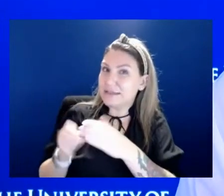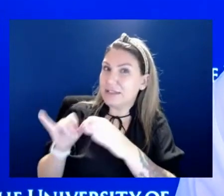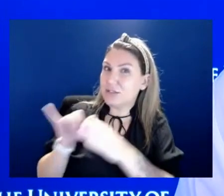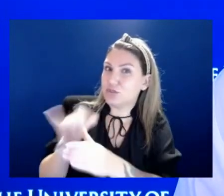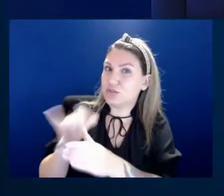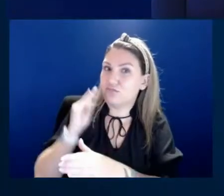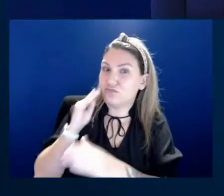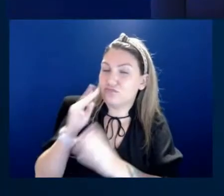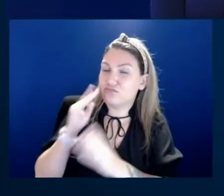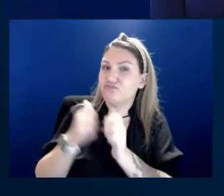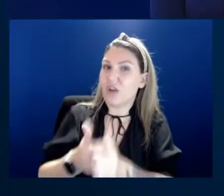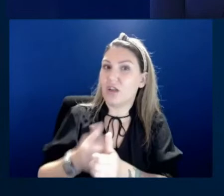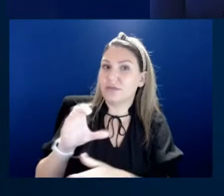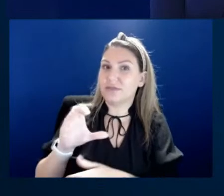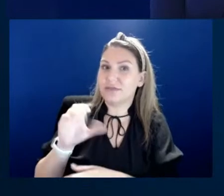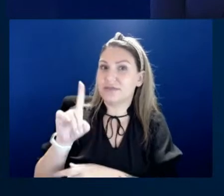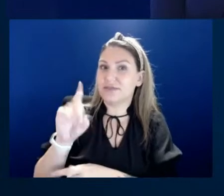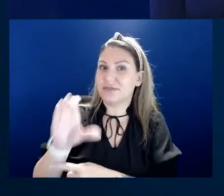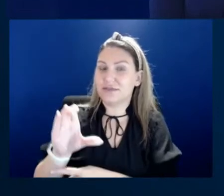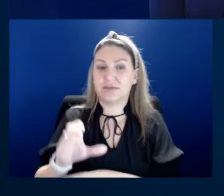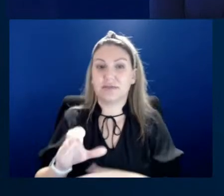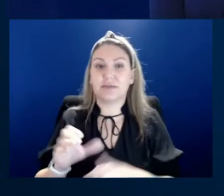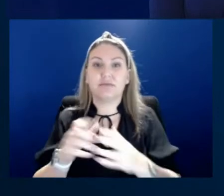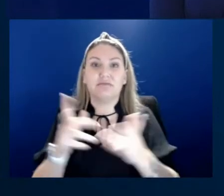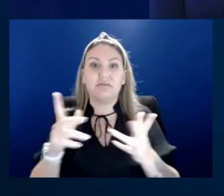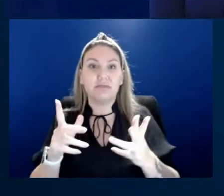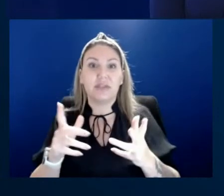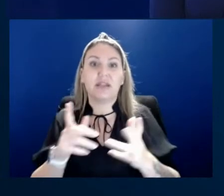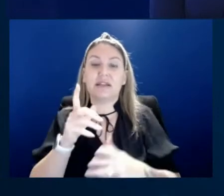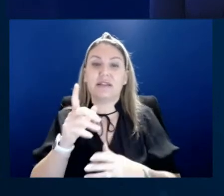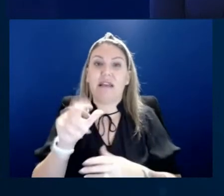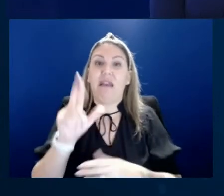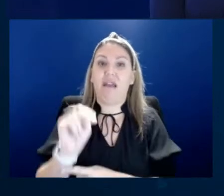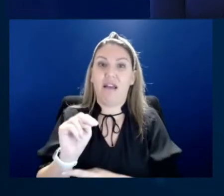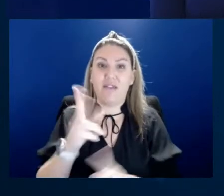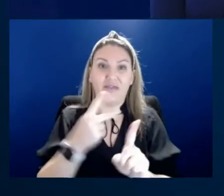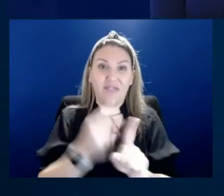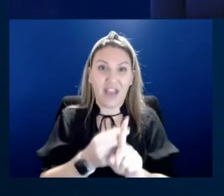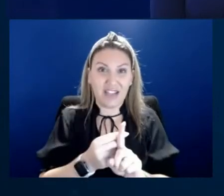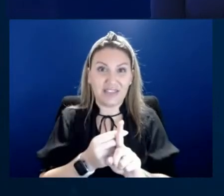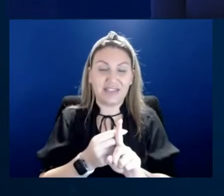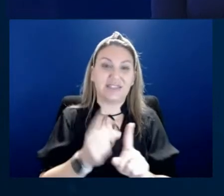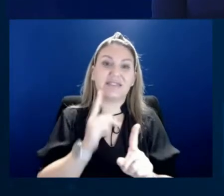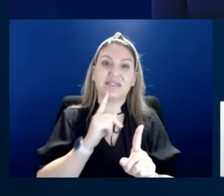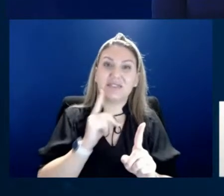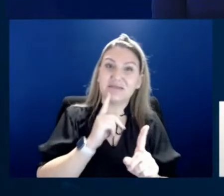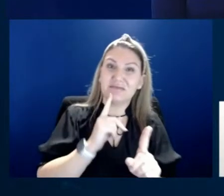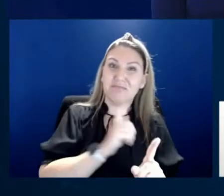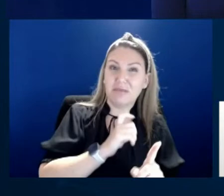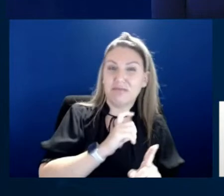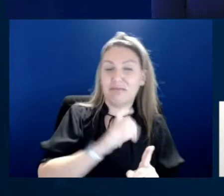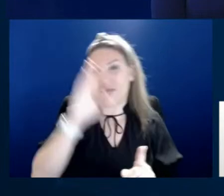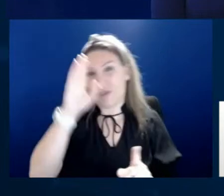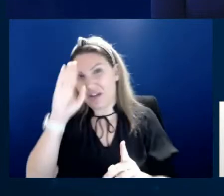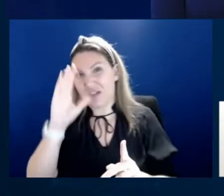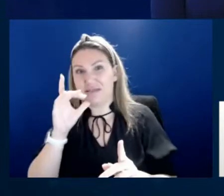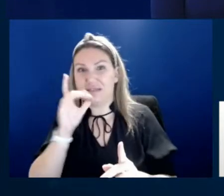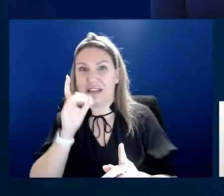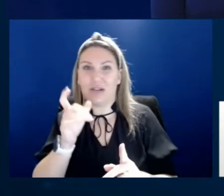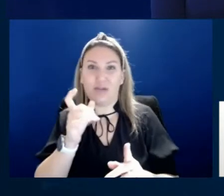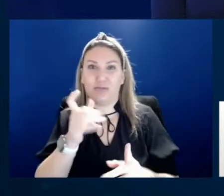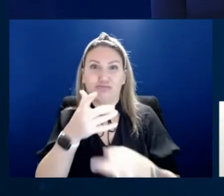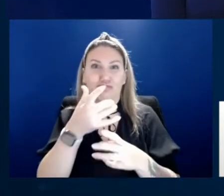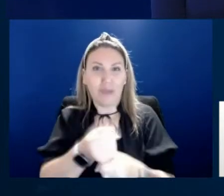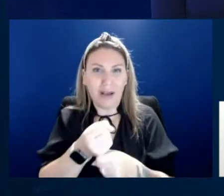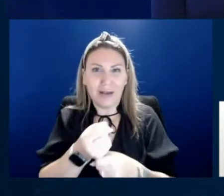All right, so many unvaccinated first responders are saying that they distrust vaccine, and that's according to a new study. Yeah, I